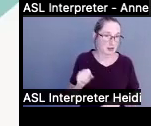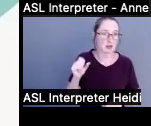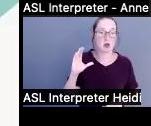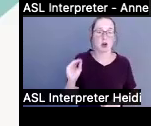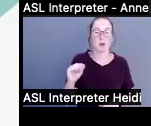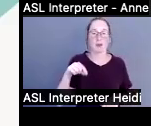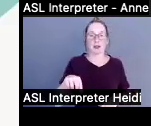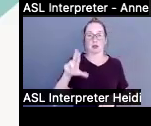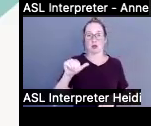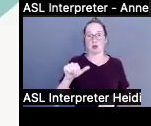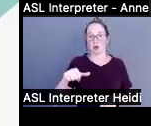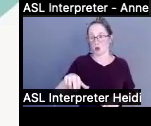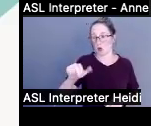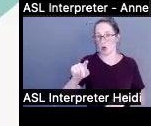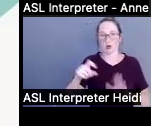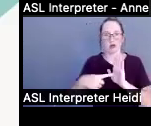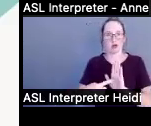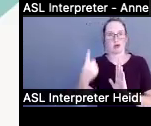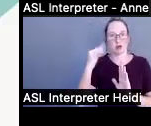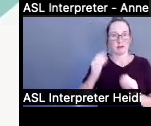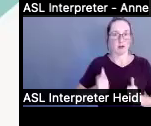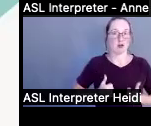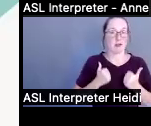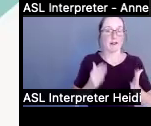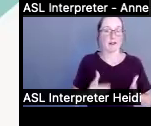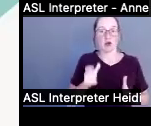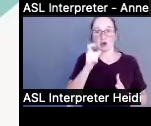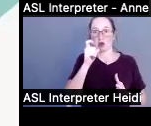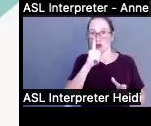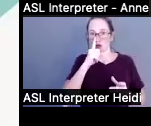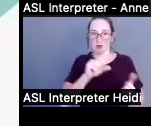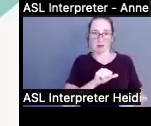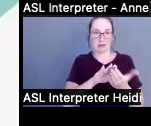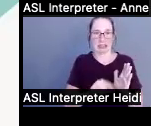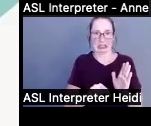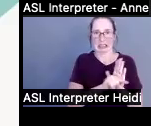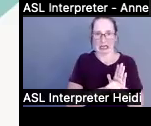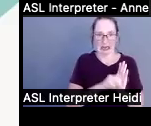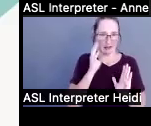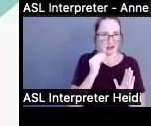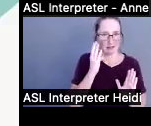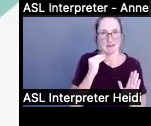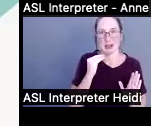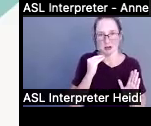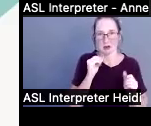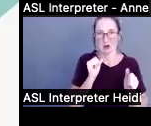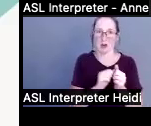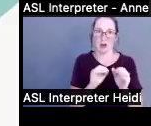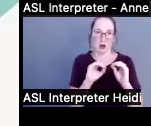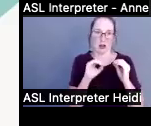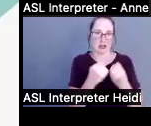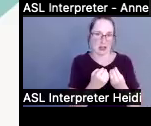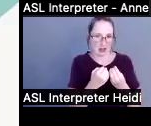this quote speaks to one of the survivors who recounted a negative service experience that they had with an